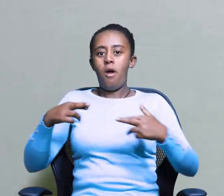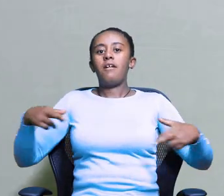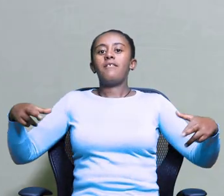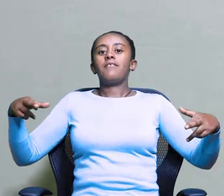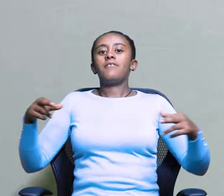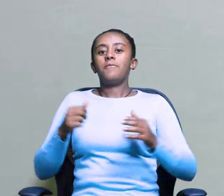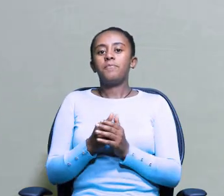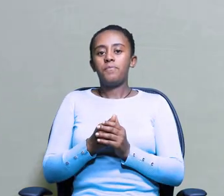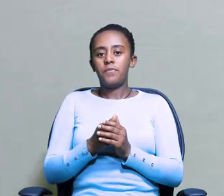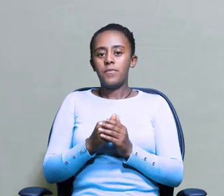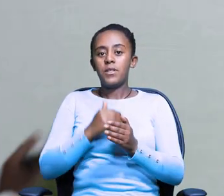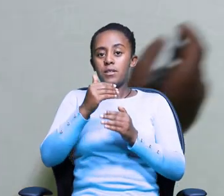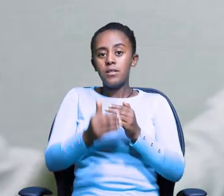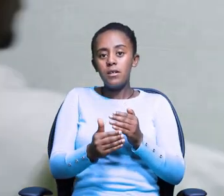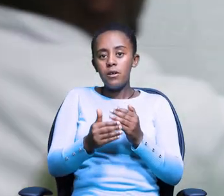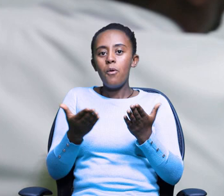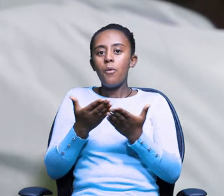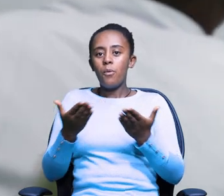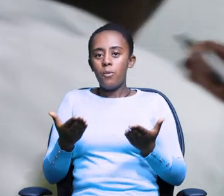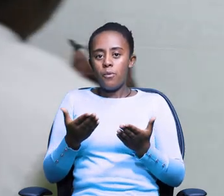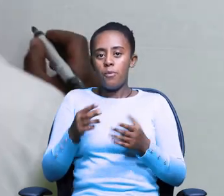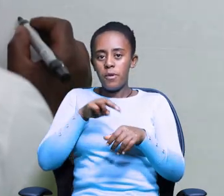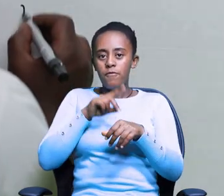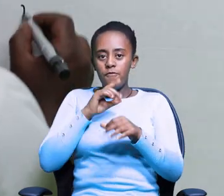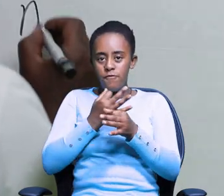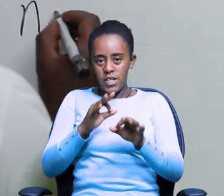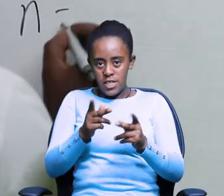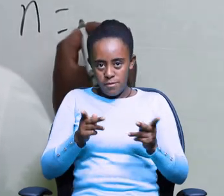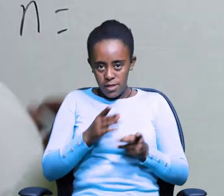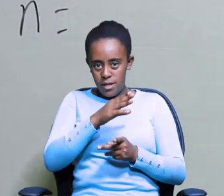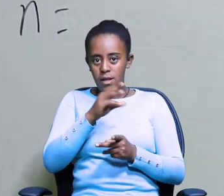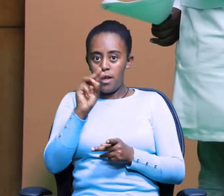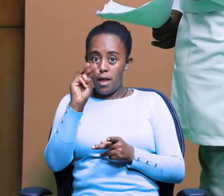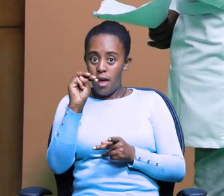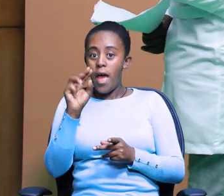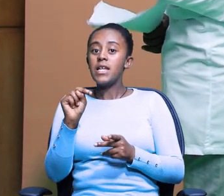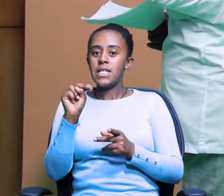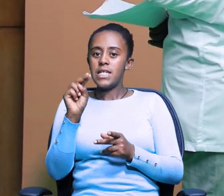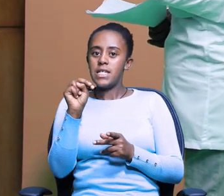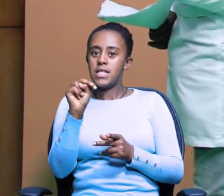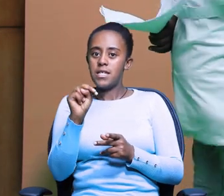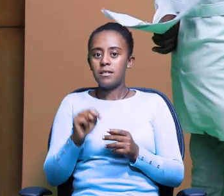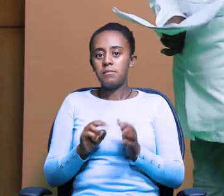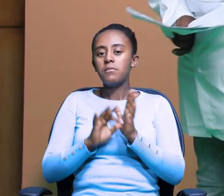wire. Then where Z is permittivity free space and N is the